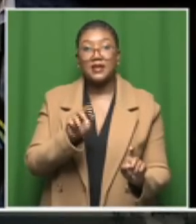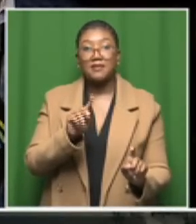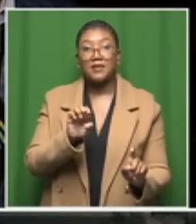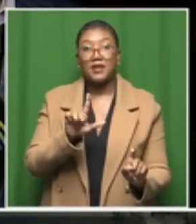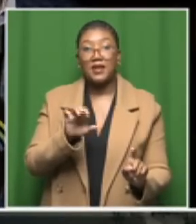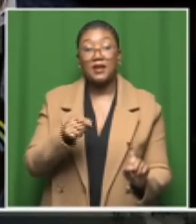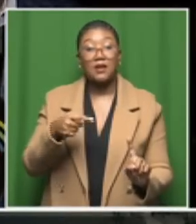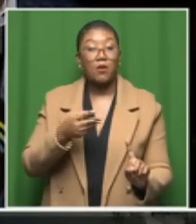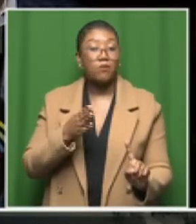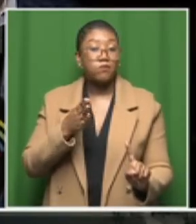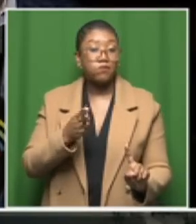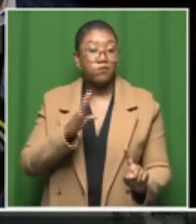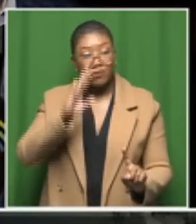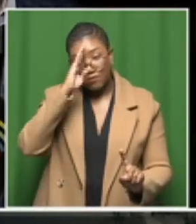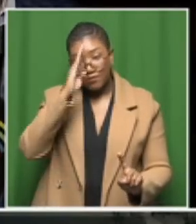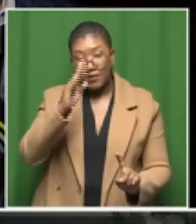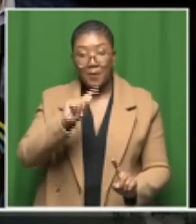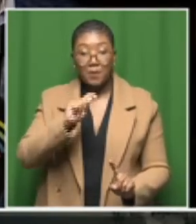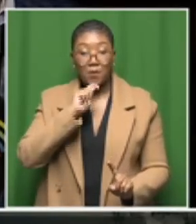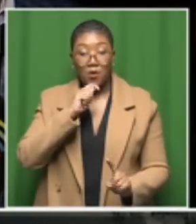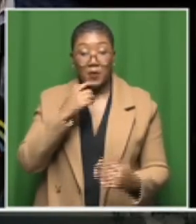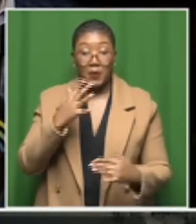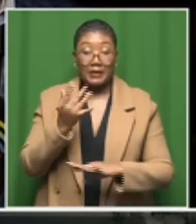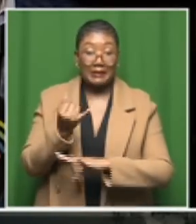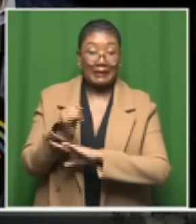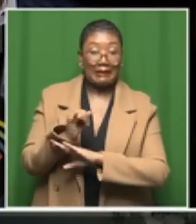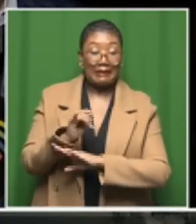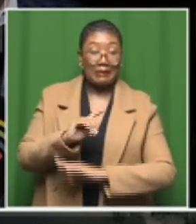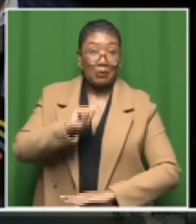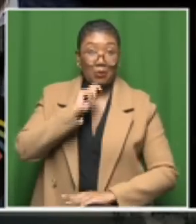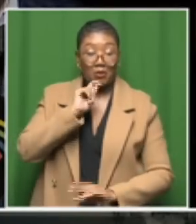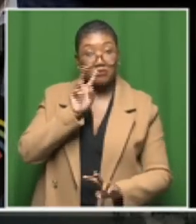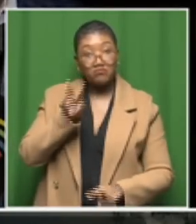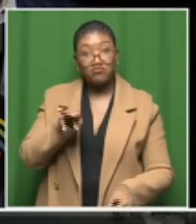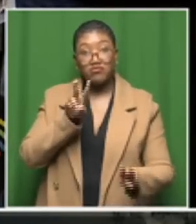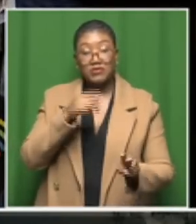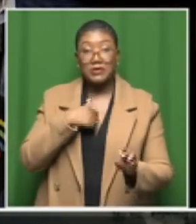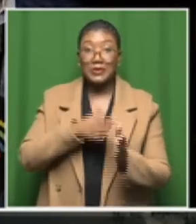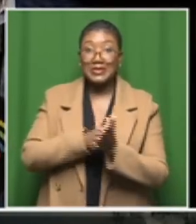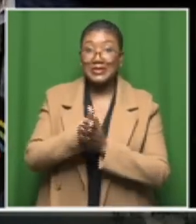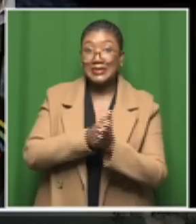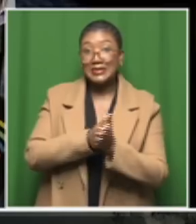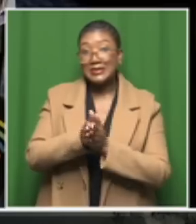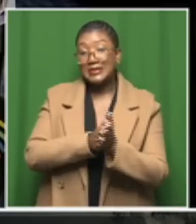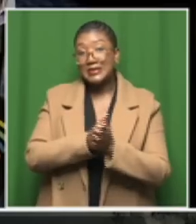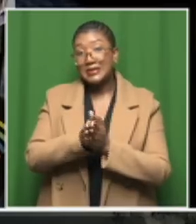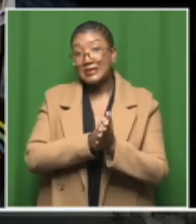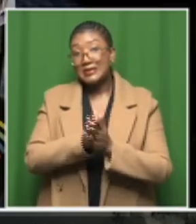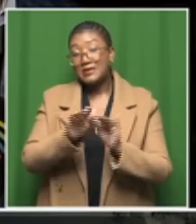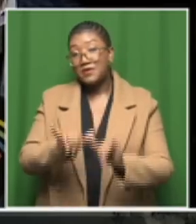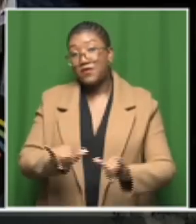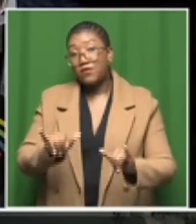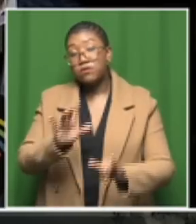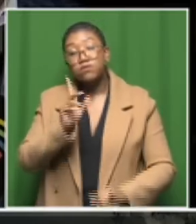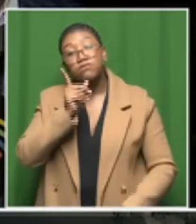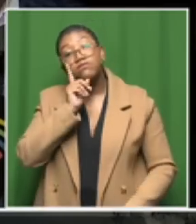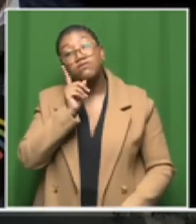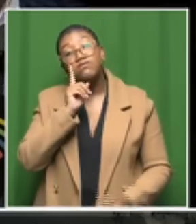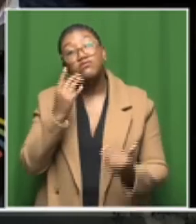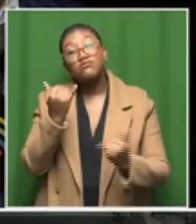Samkele, good morning. An early start and, of course, great anticipation. But if we look at your conversation earlier